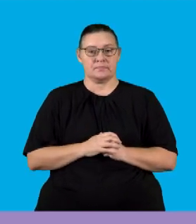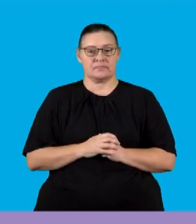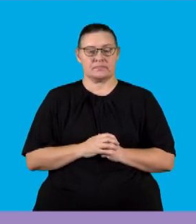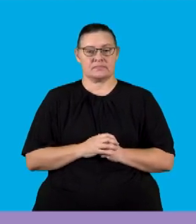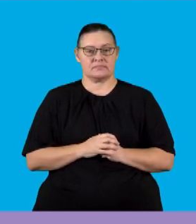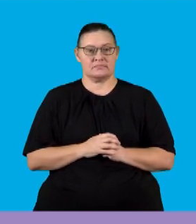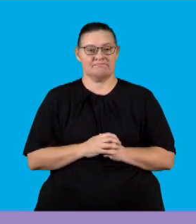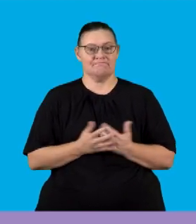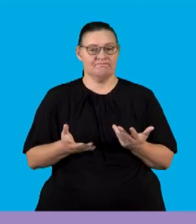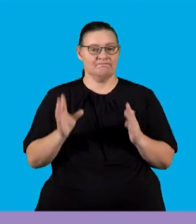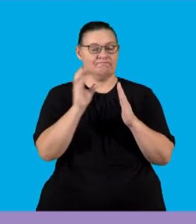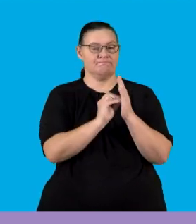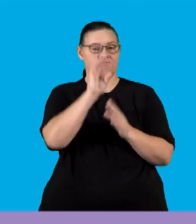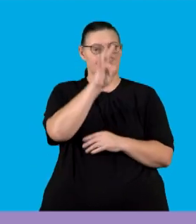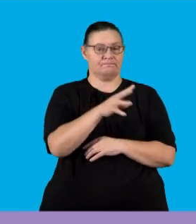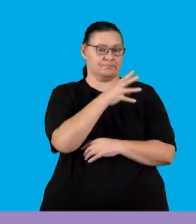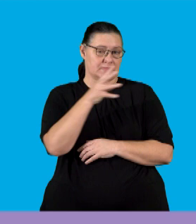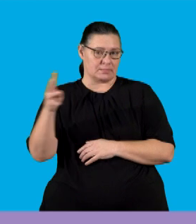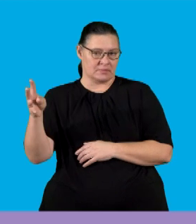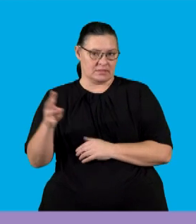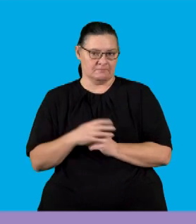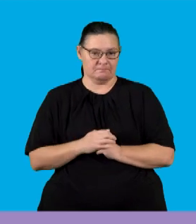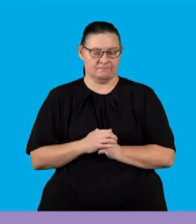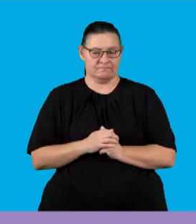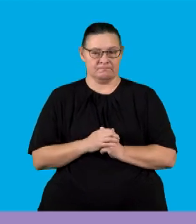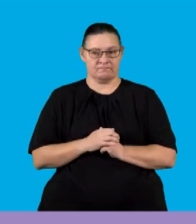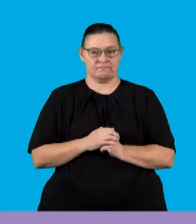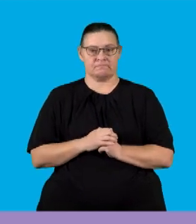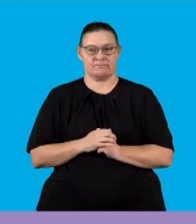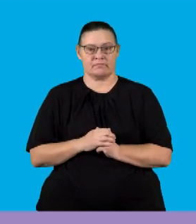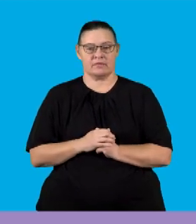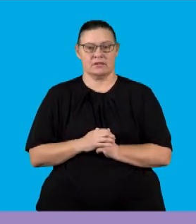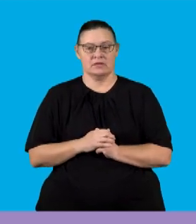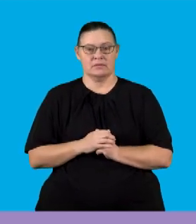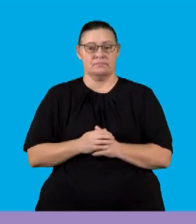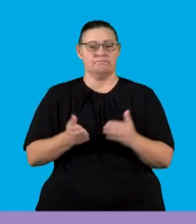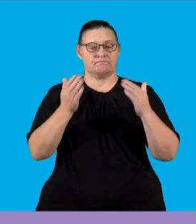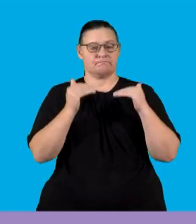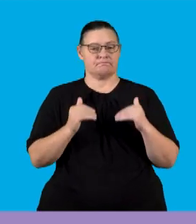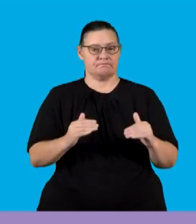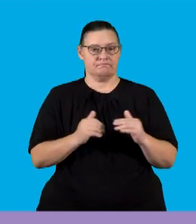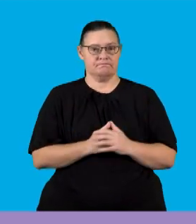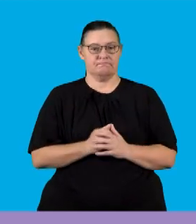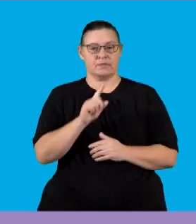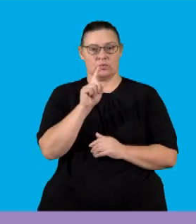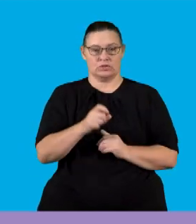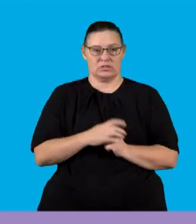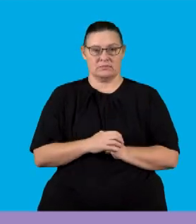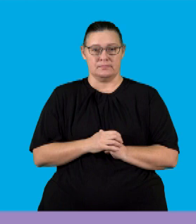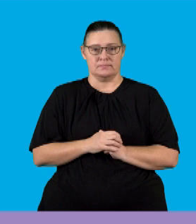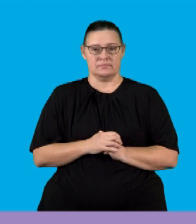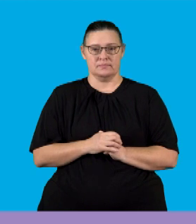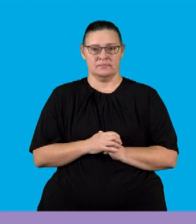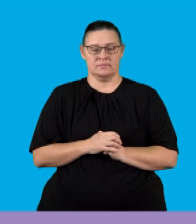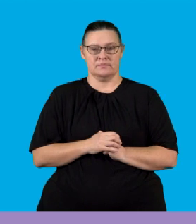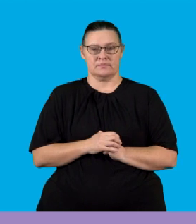on to our next question. Now, our next question here says, determine the rule or equation for this numeric pattern.